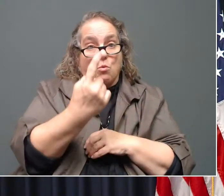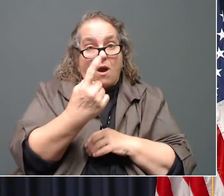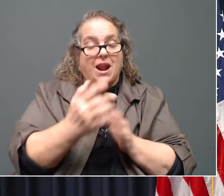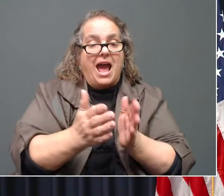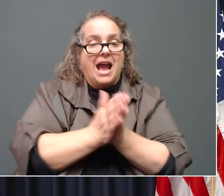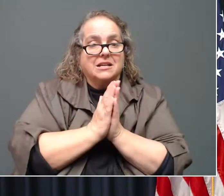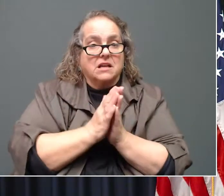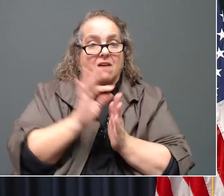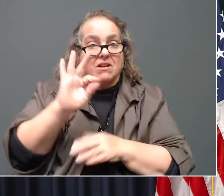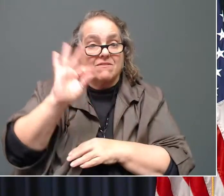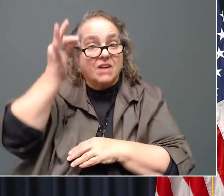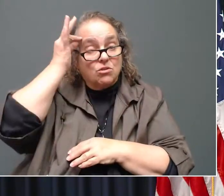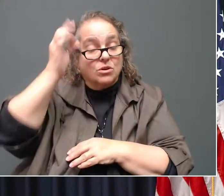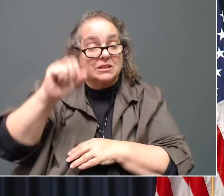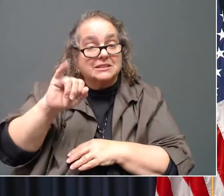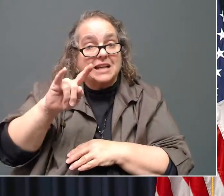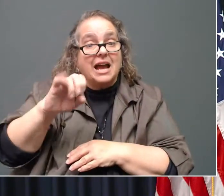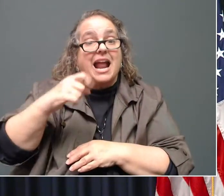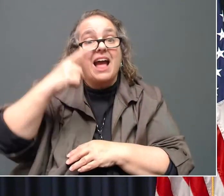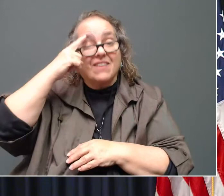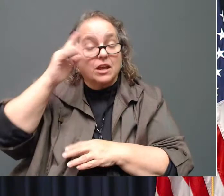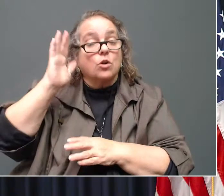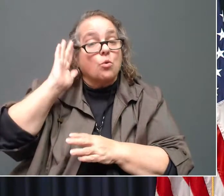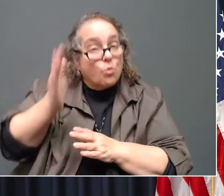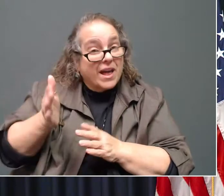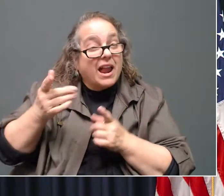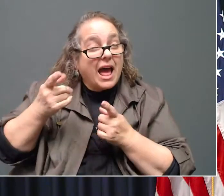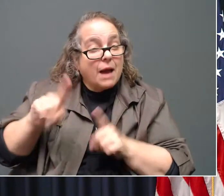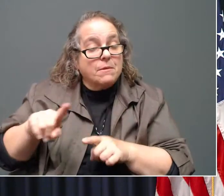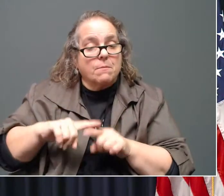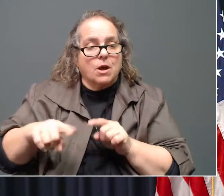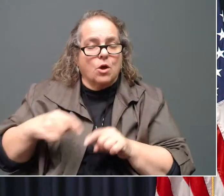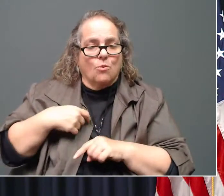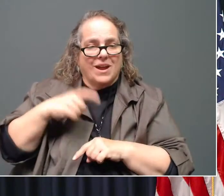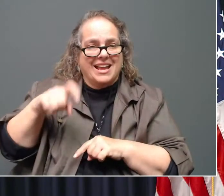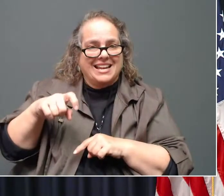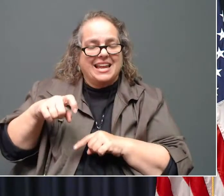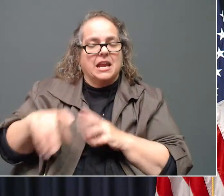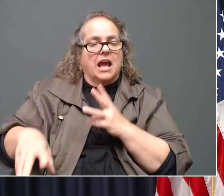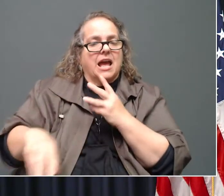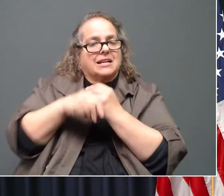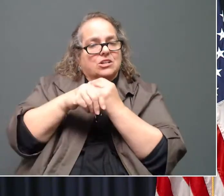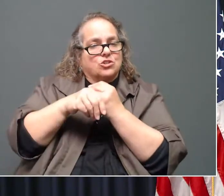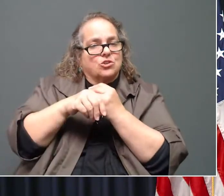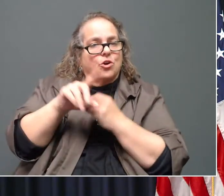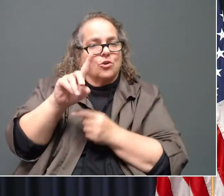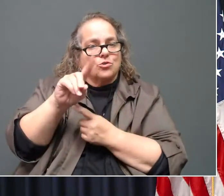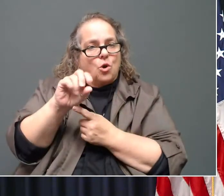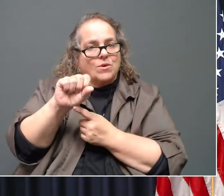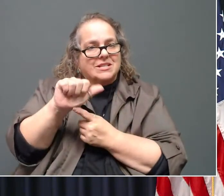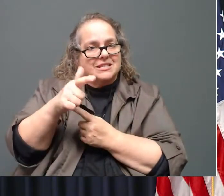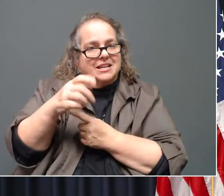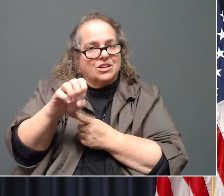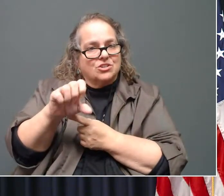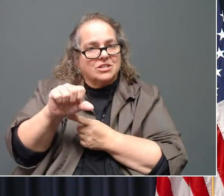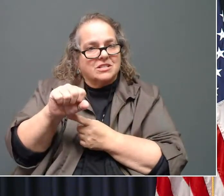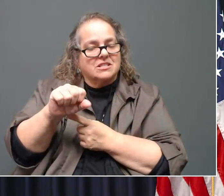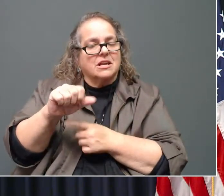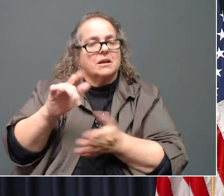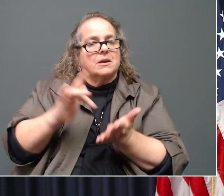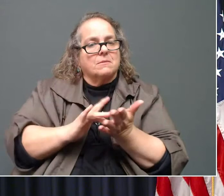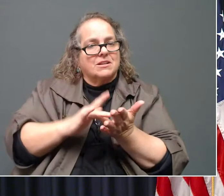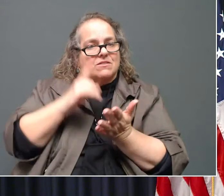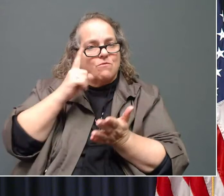we will see it in the future. But we need additional supply to ultimately stand that one up,